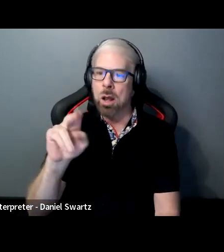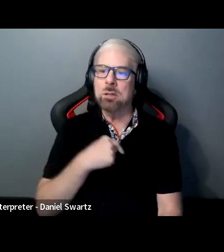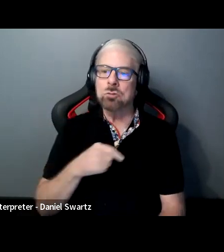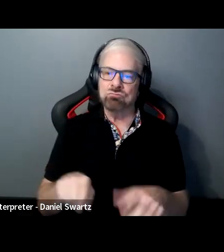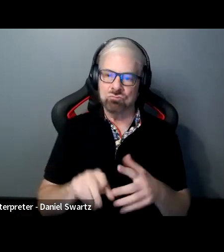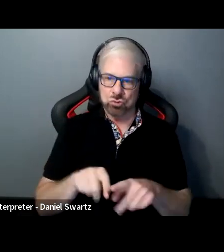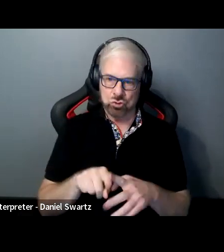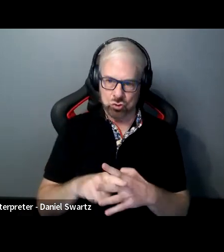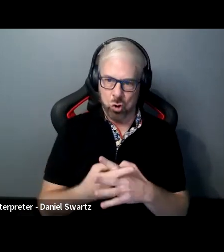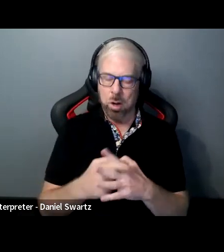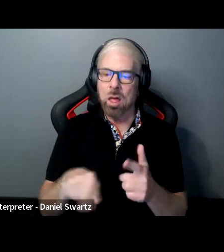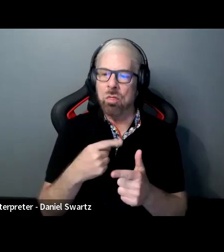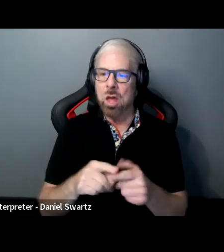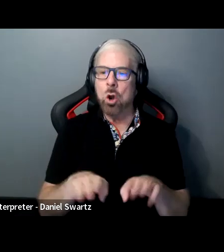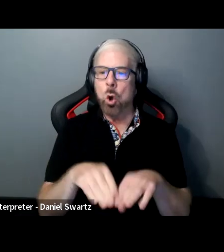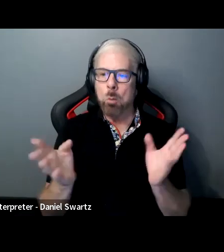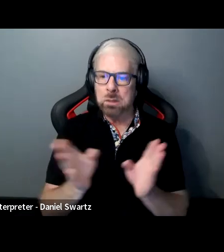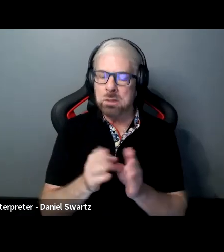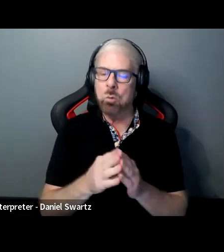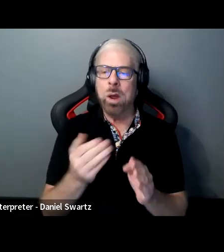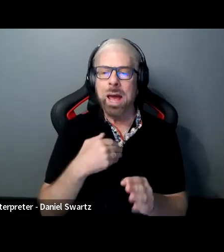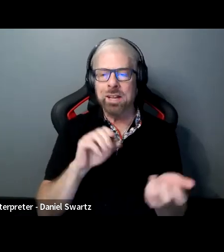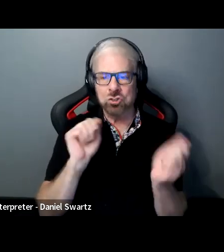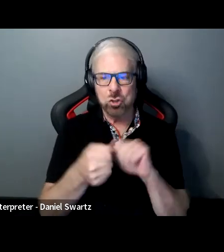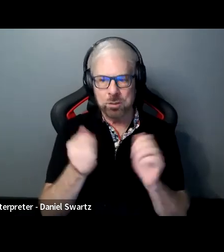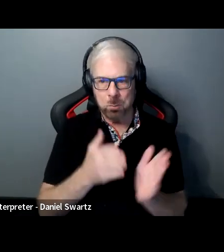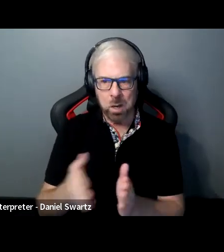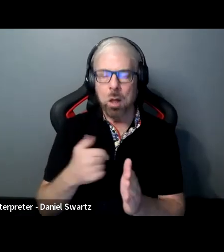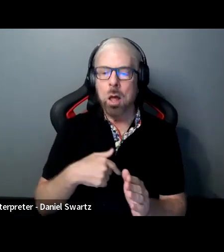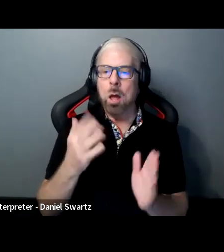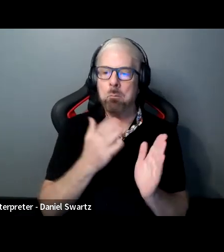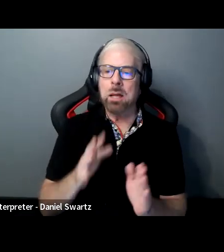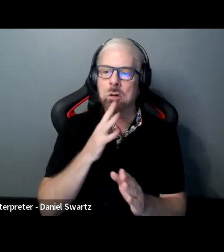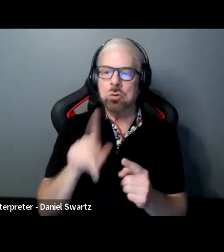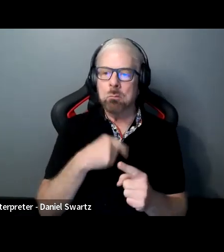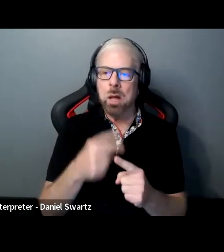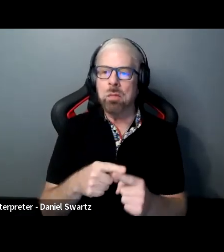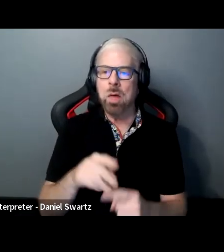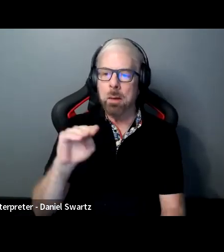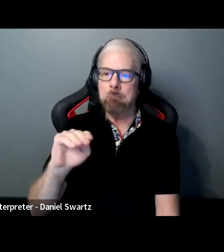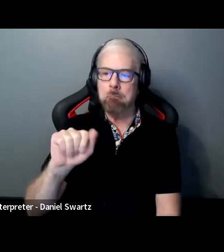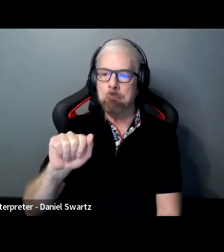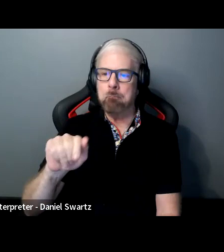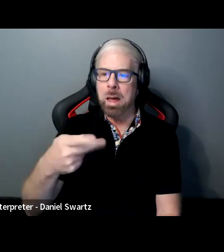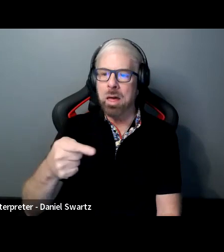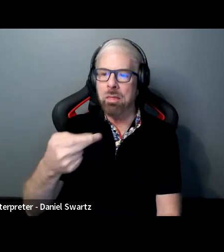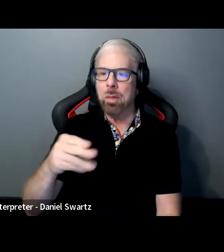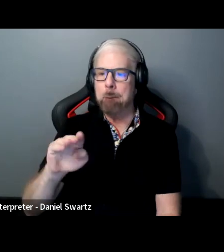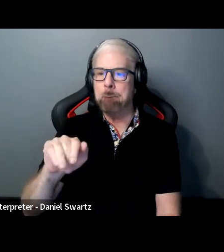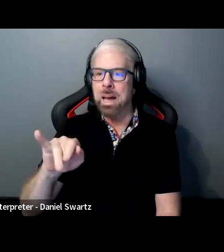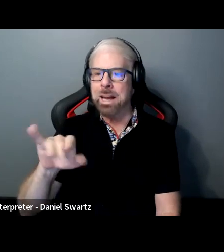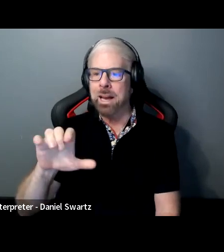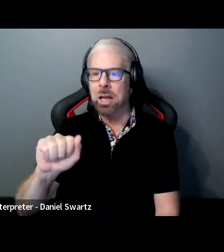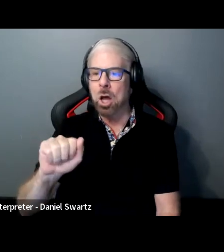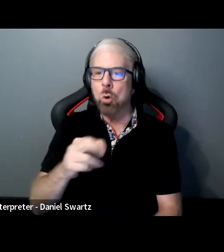then we did have a little bit of a change of plans. We were going to talk about the Mathematica report today, but unfortunately